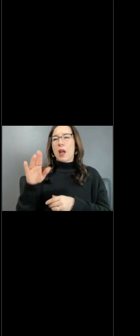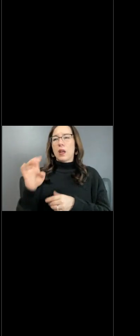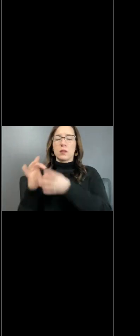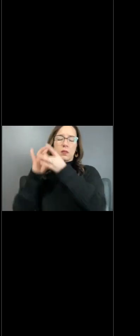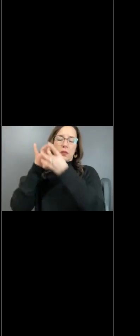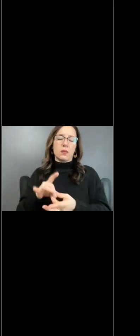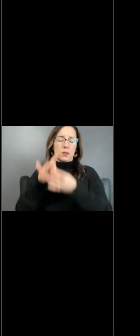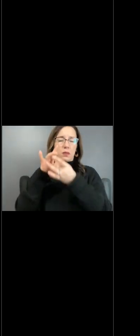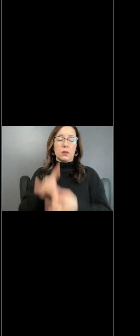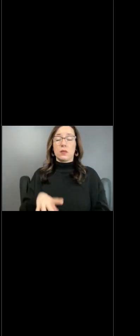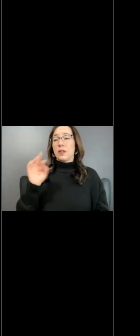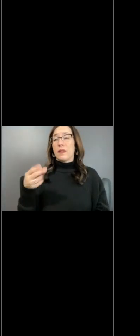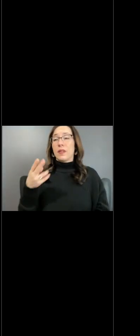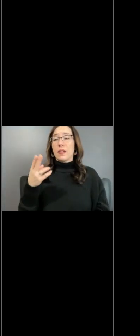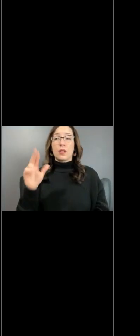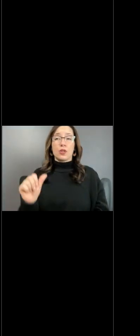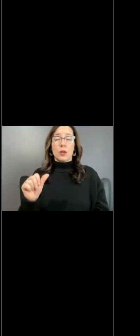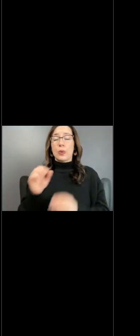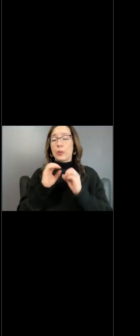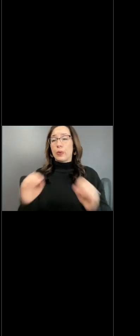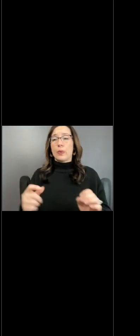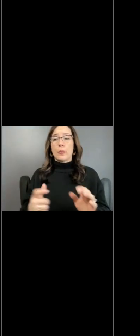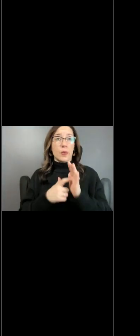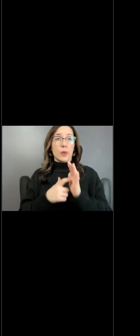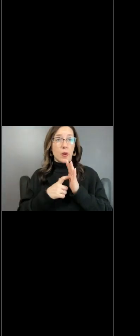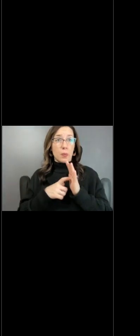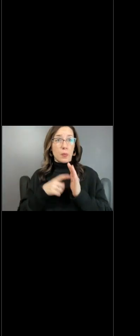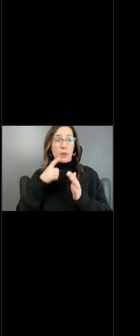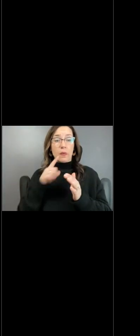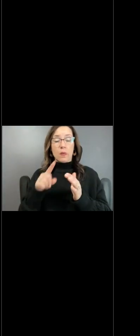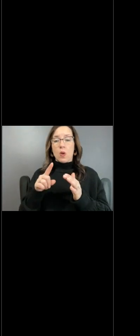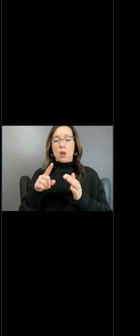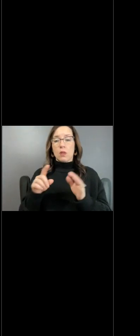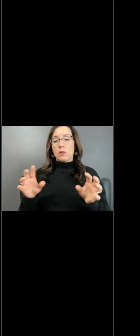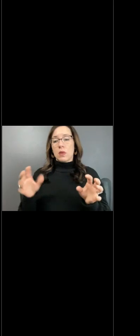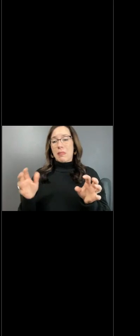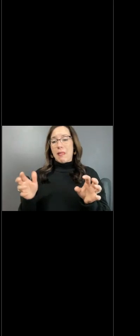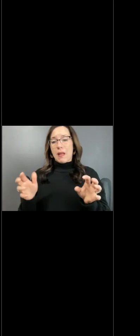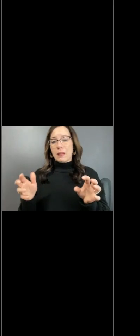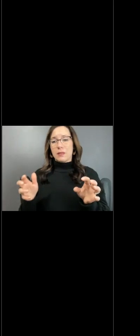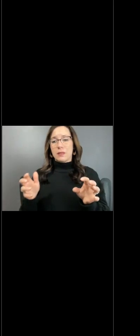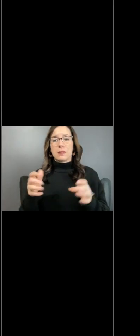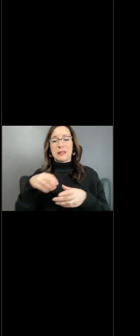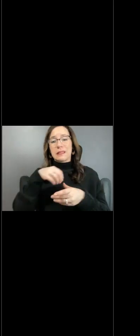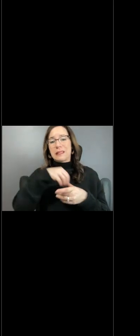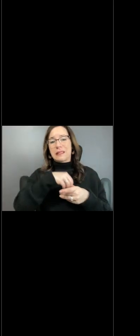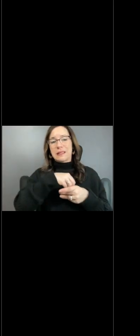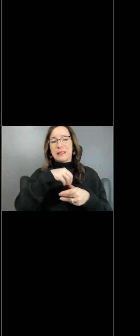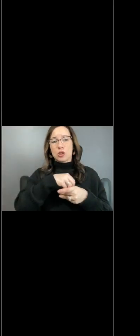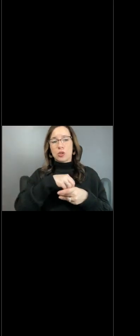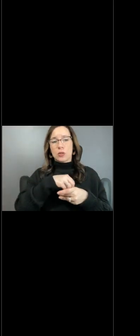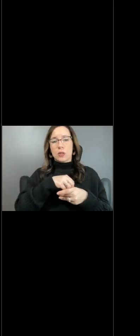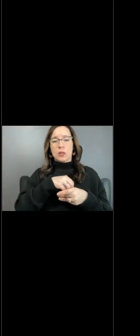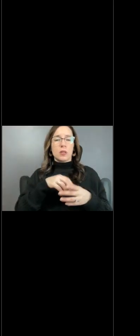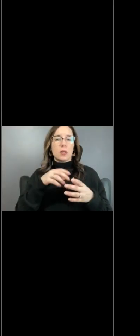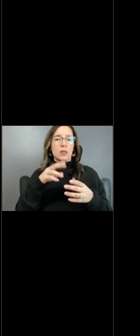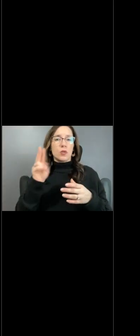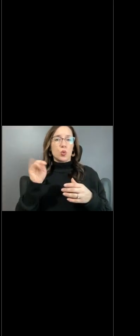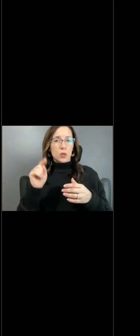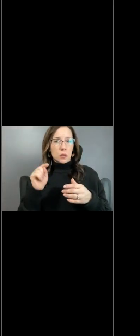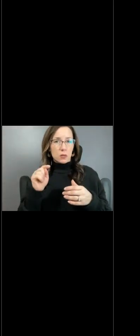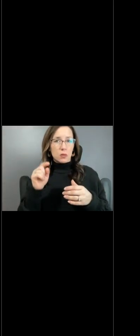The FHA has no requirements for appliances in the interior of dwelling units or